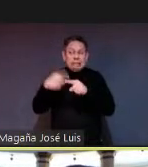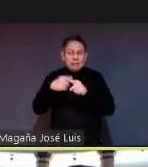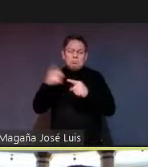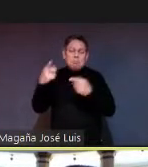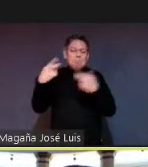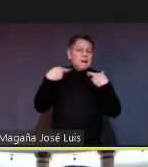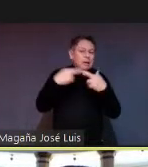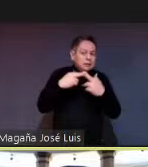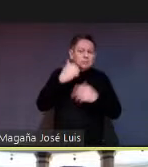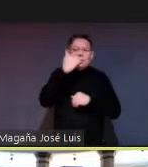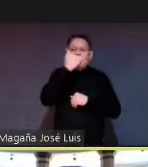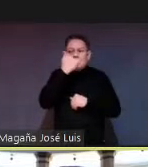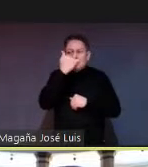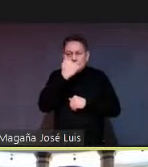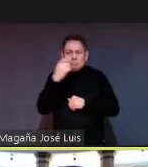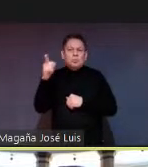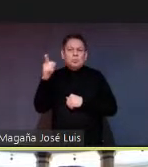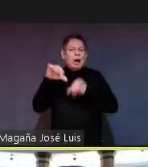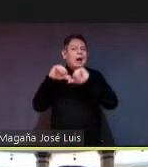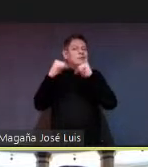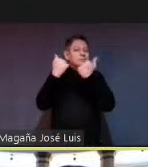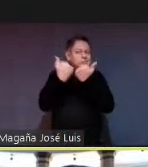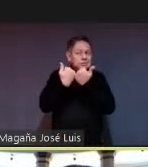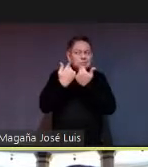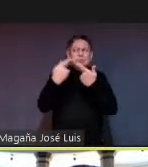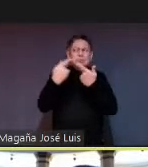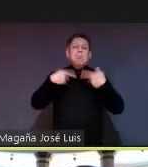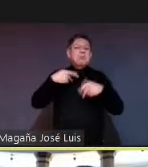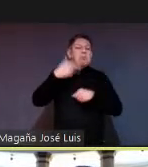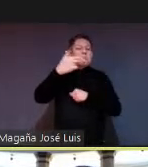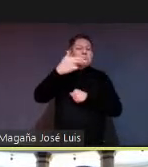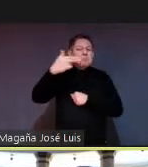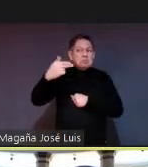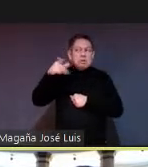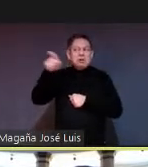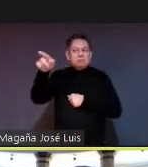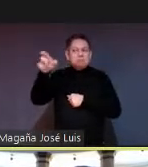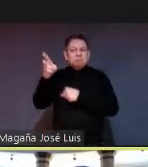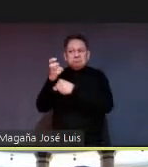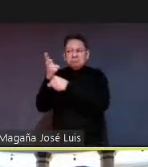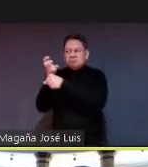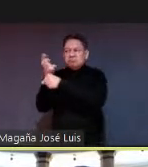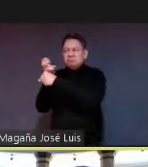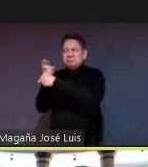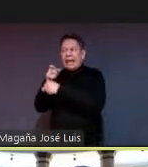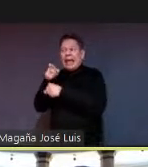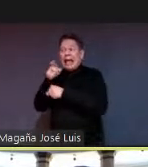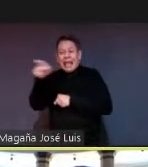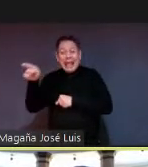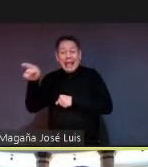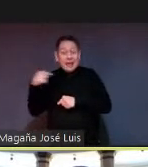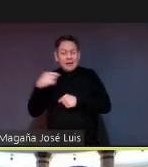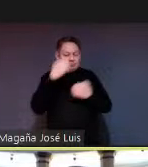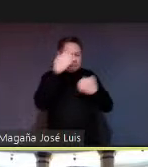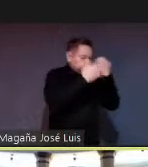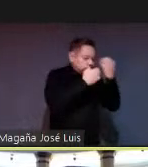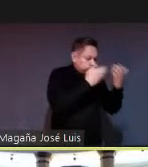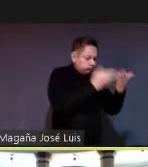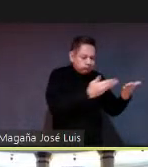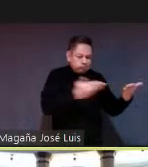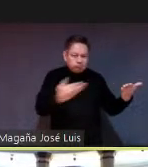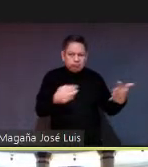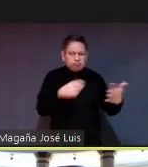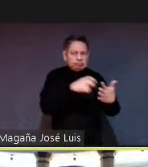academic departments, and different stakeholders like teachers, students, the administrative staff, and others.